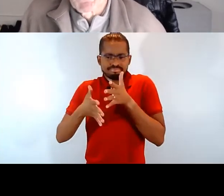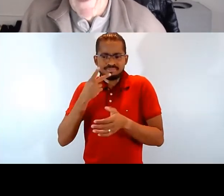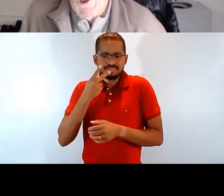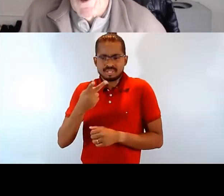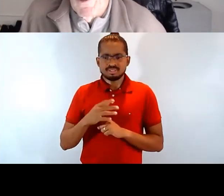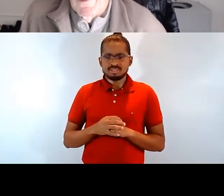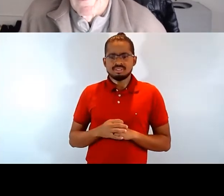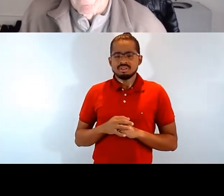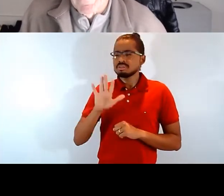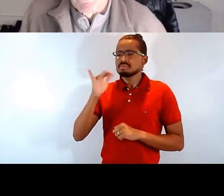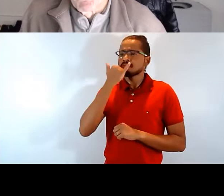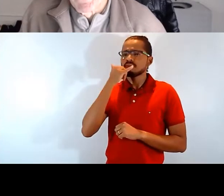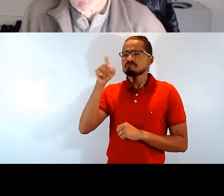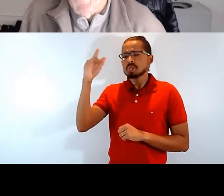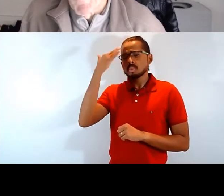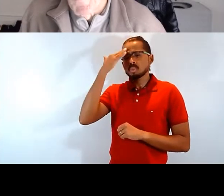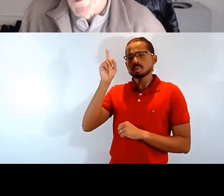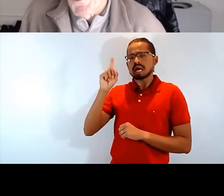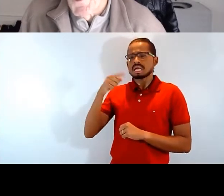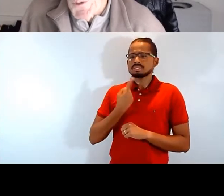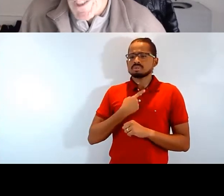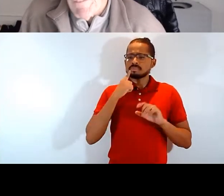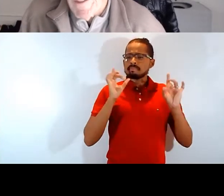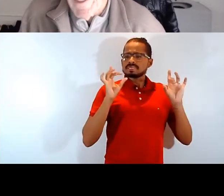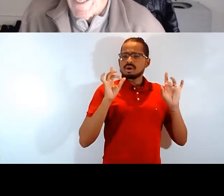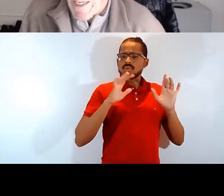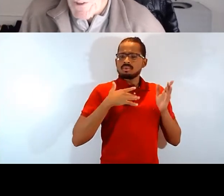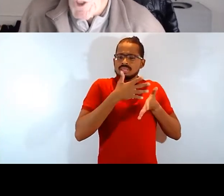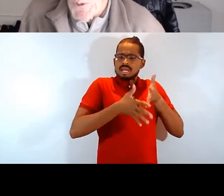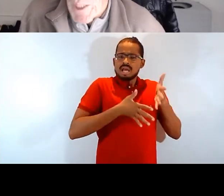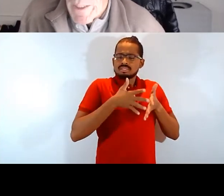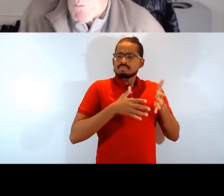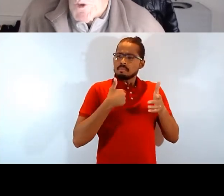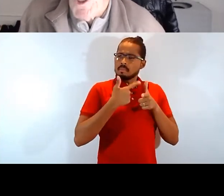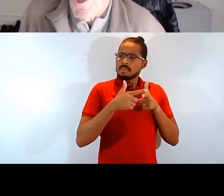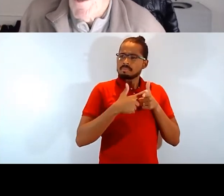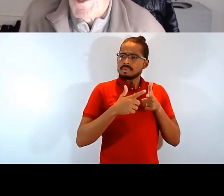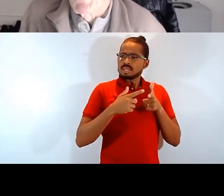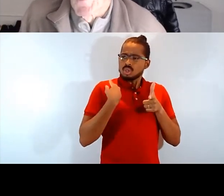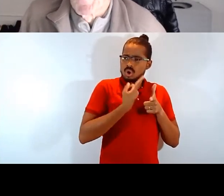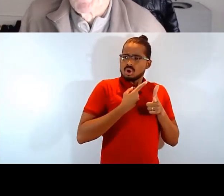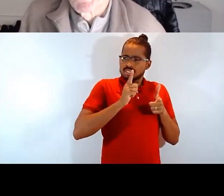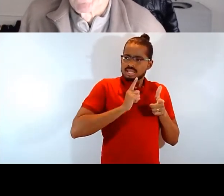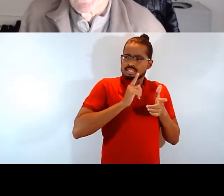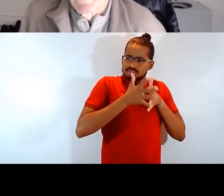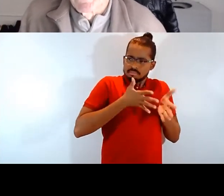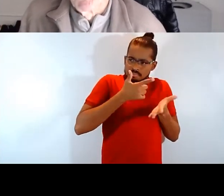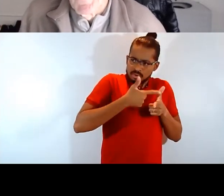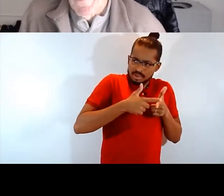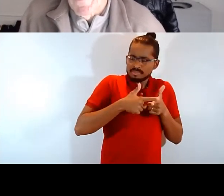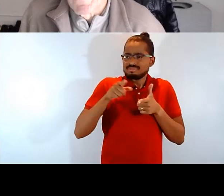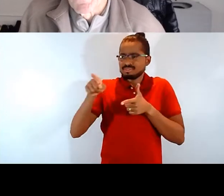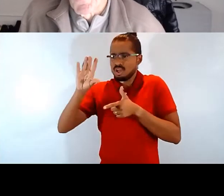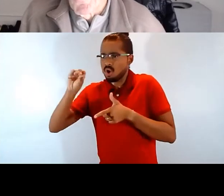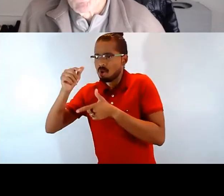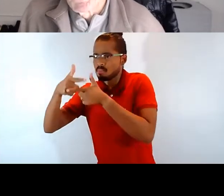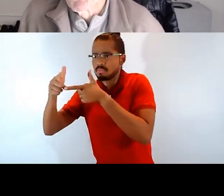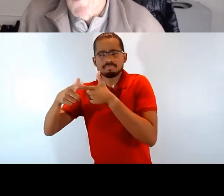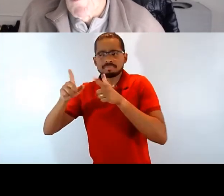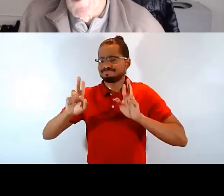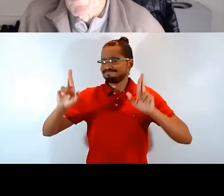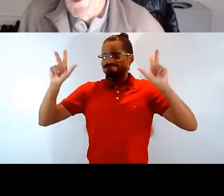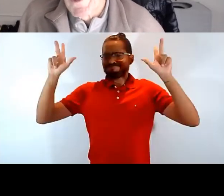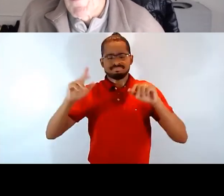we're special and we have problems that you don't have. And I asked, okay, what are these problems? And I realized that all